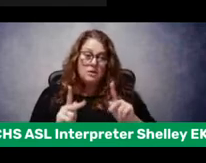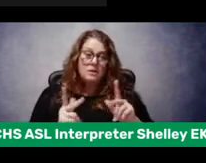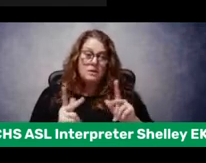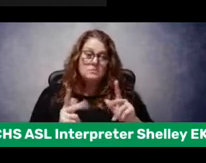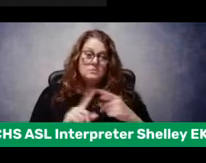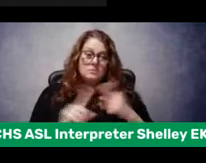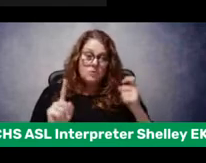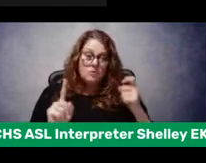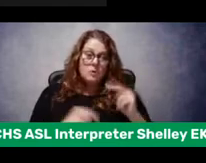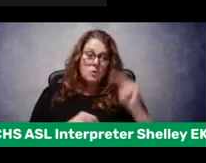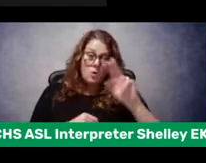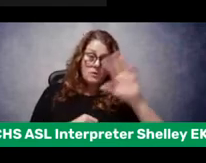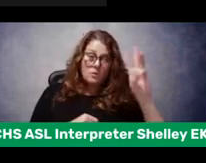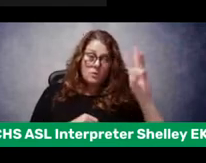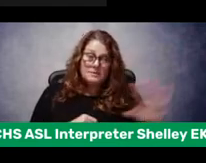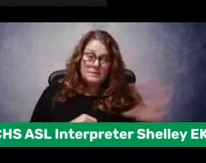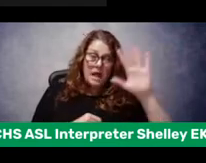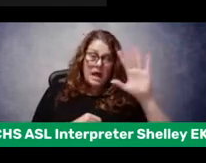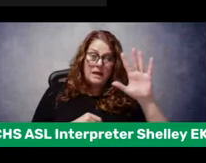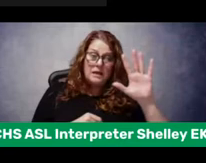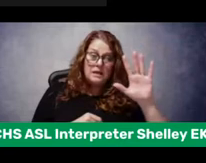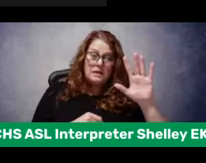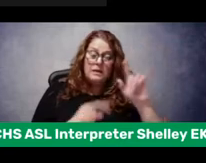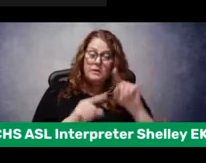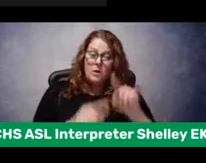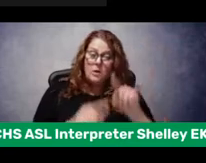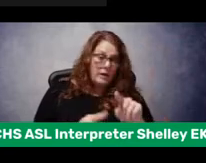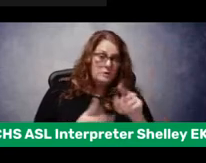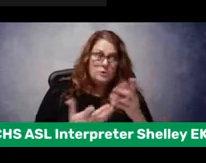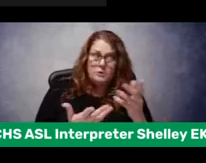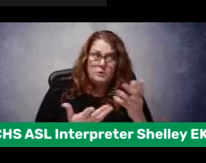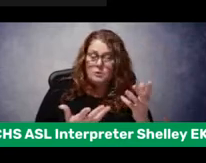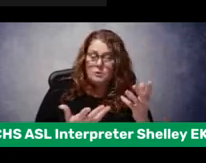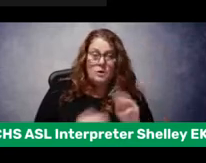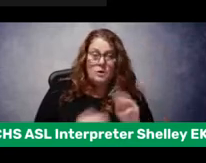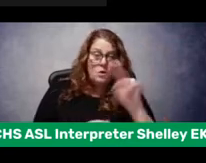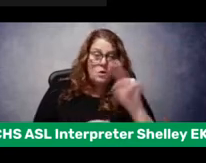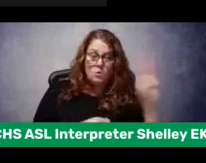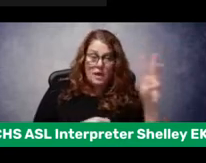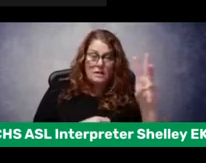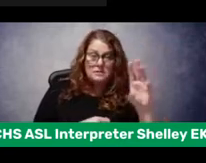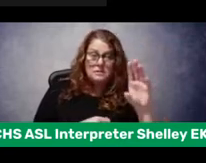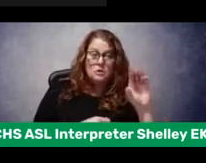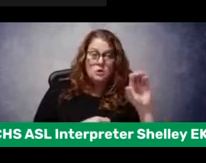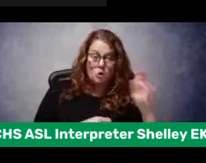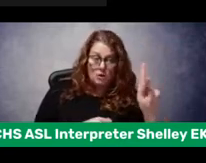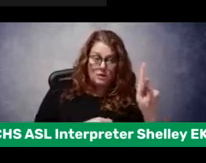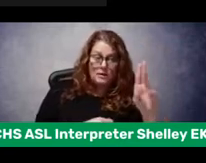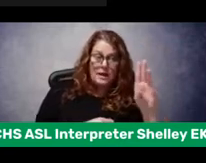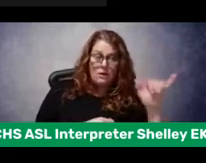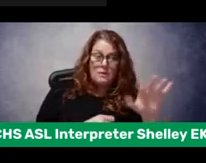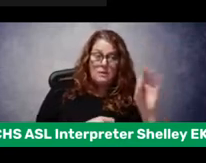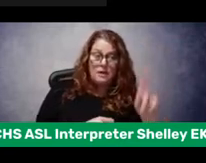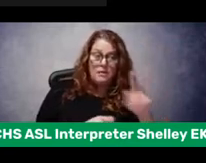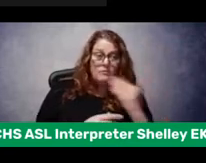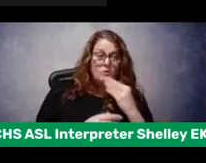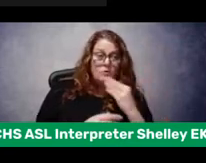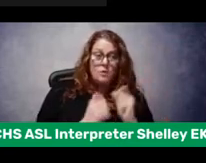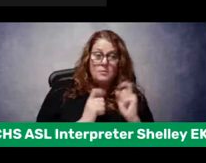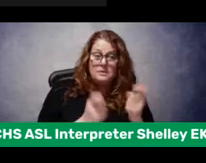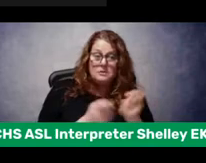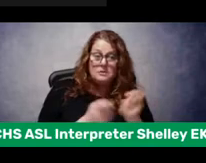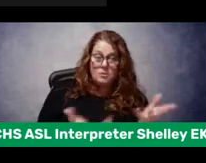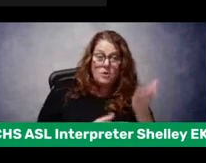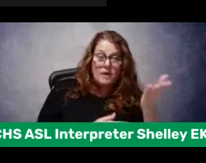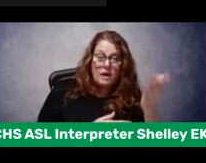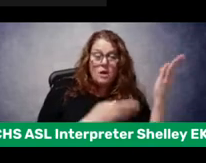from the northwest side going, you know, to Northwest County and picking up food from a distributor there and